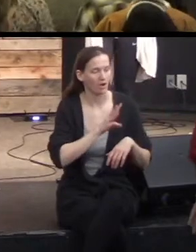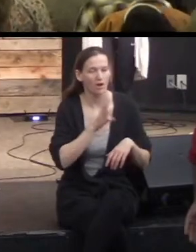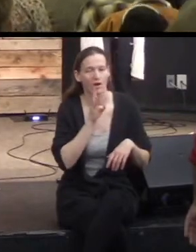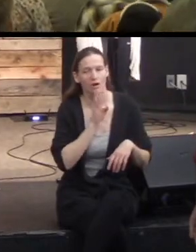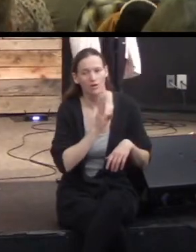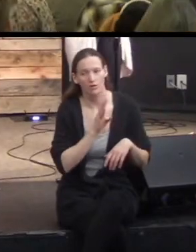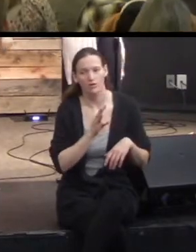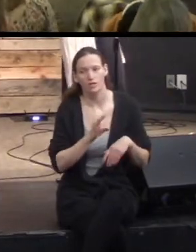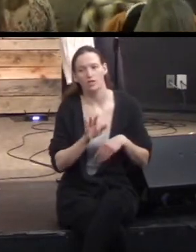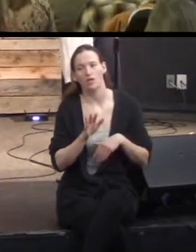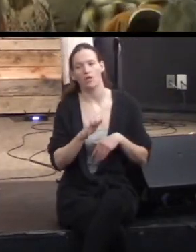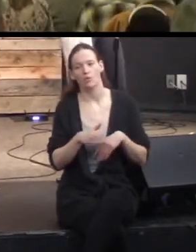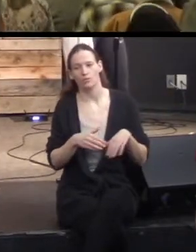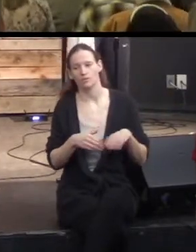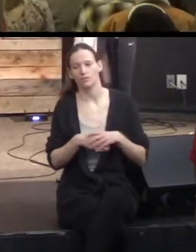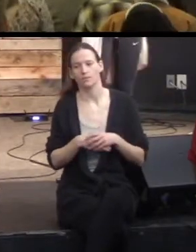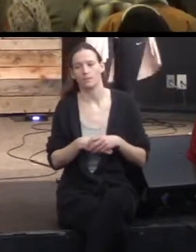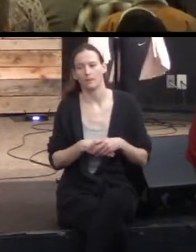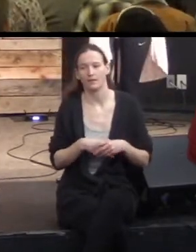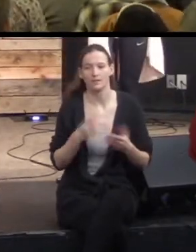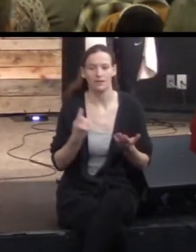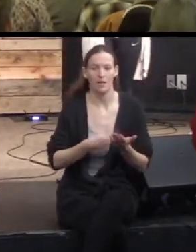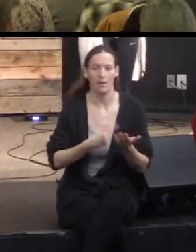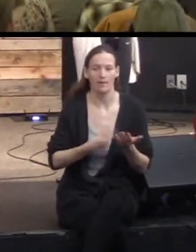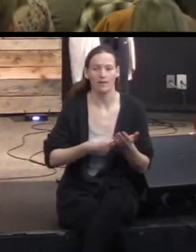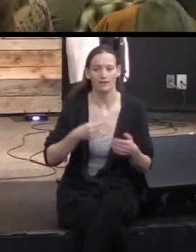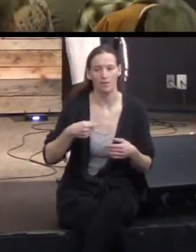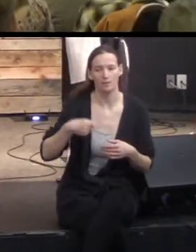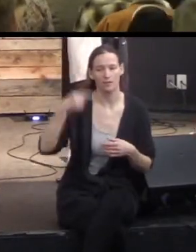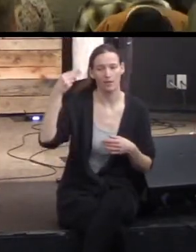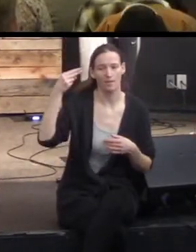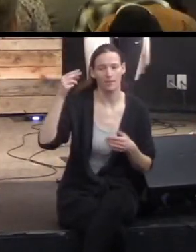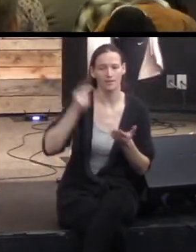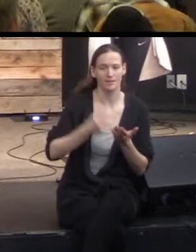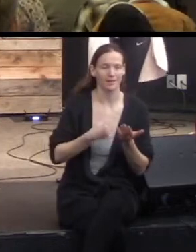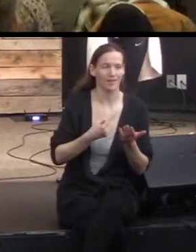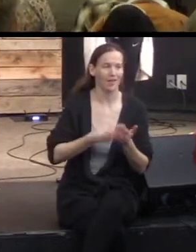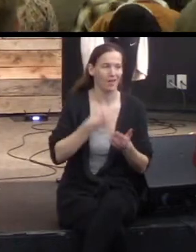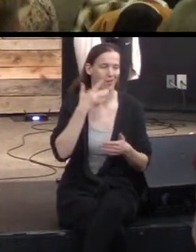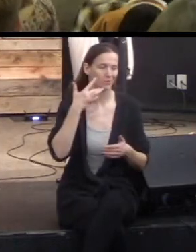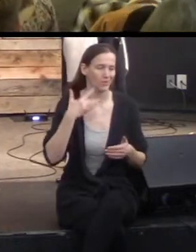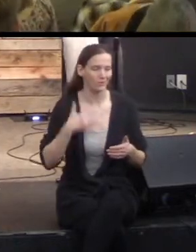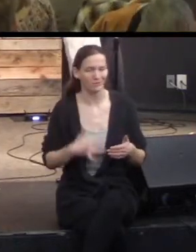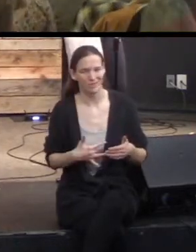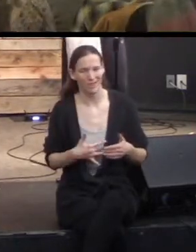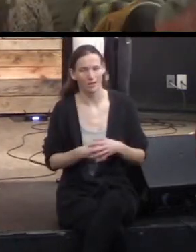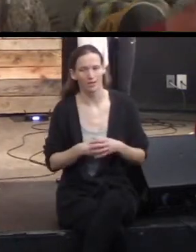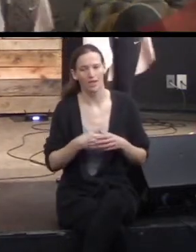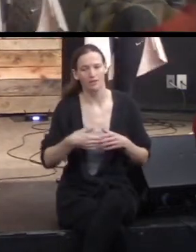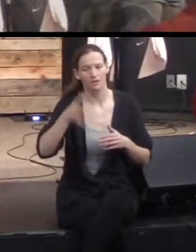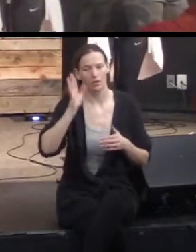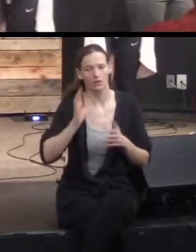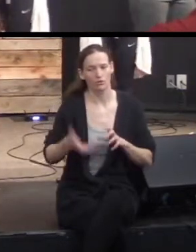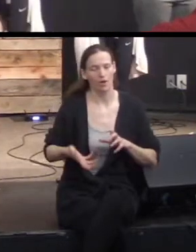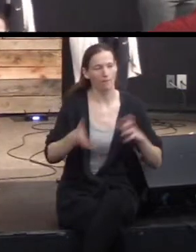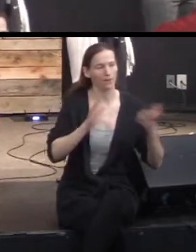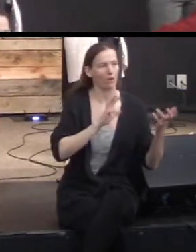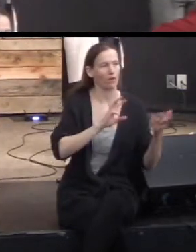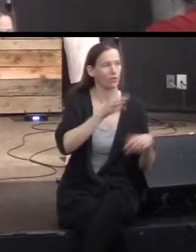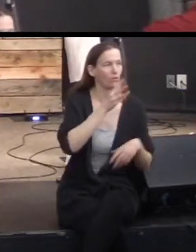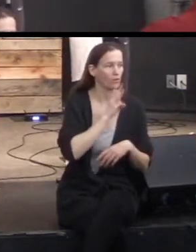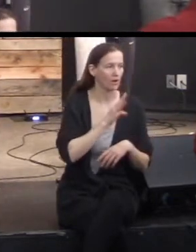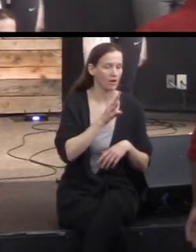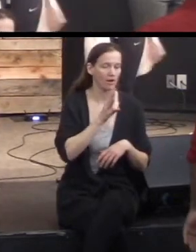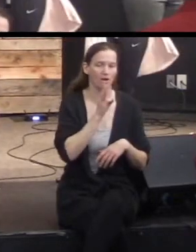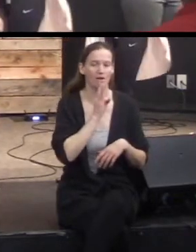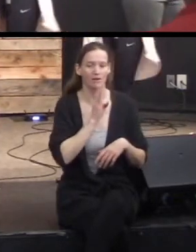Here we go. All right. Well, I'm sometimes up and I'm sometimes down. That's right, brother. God's gonna